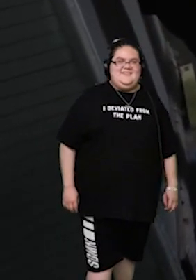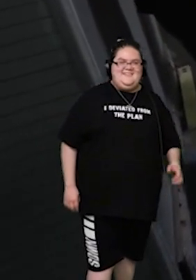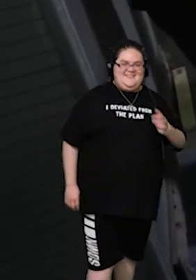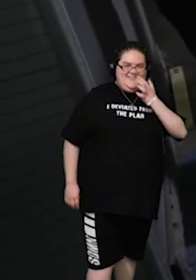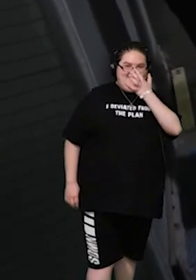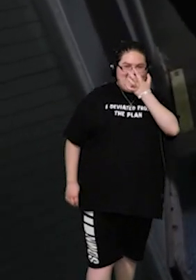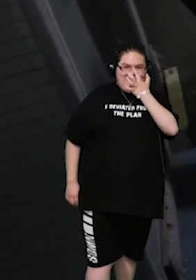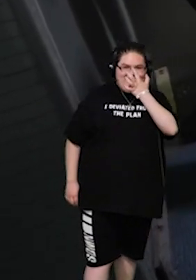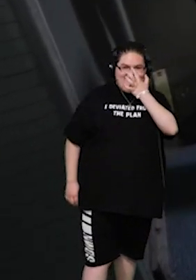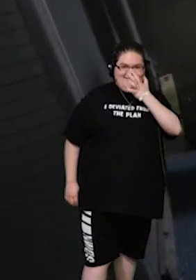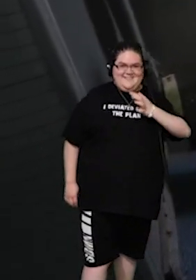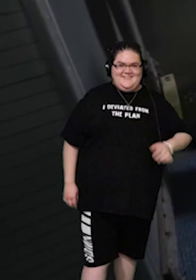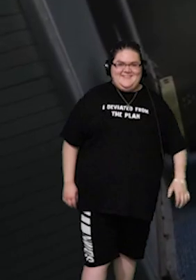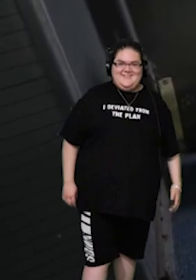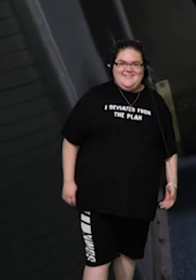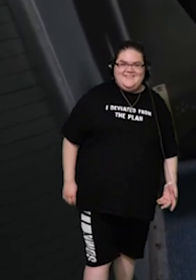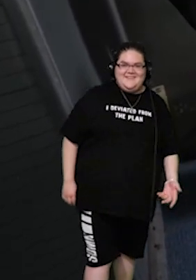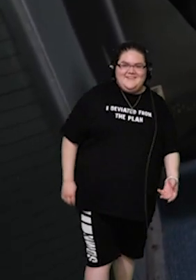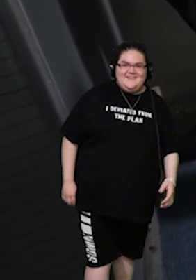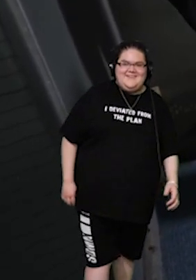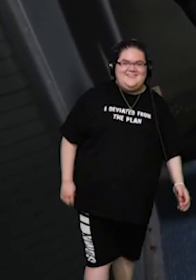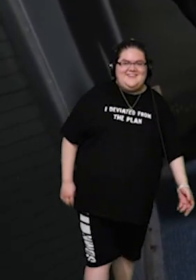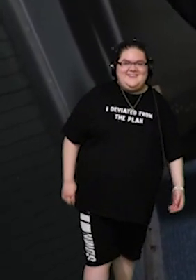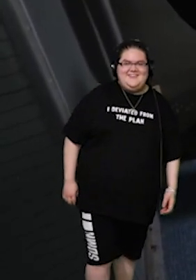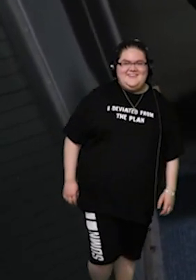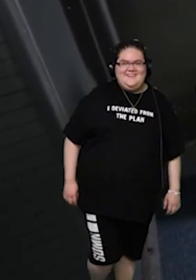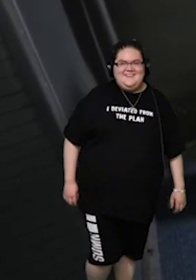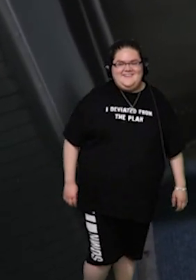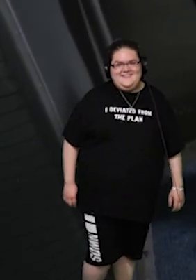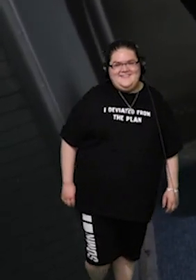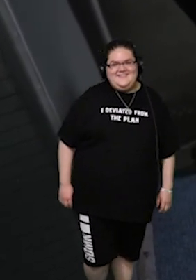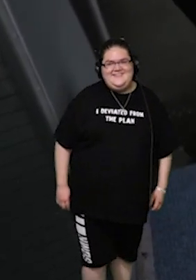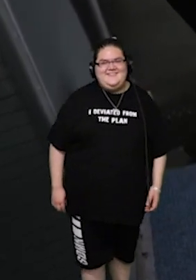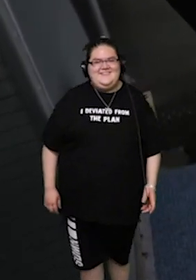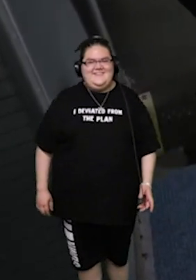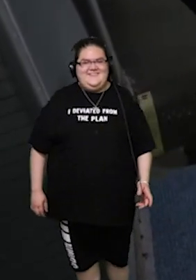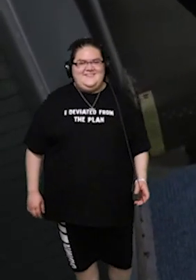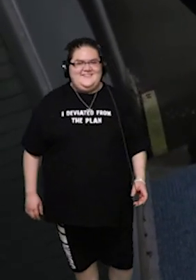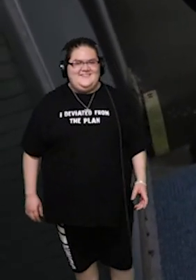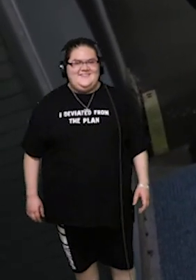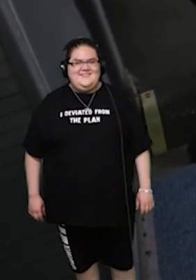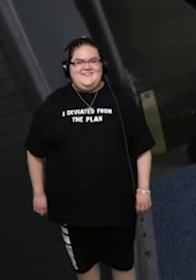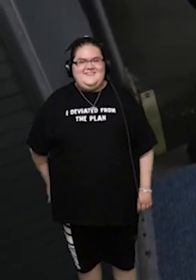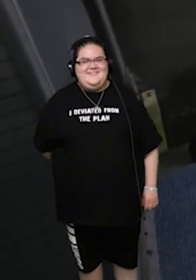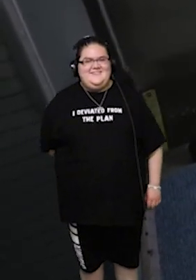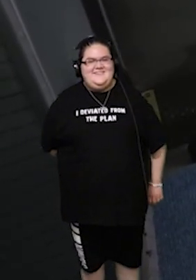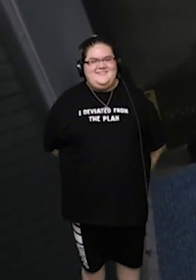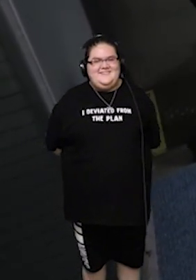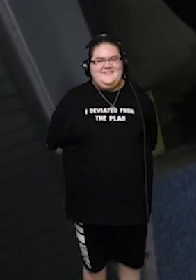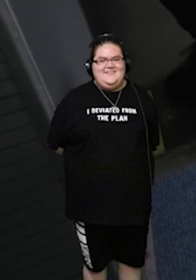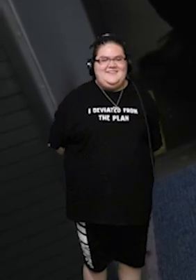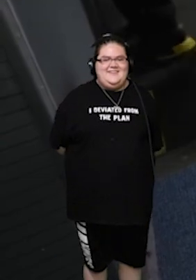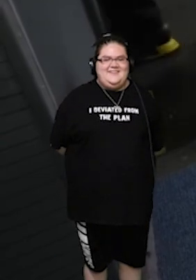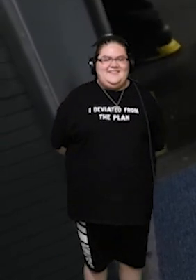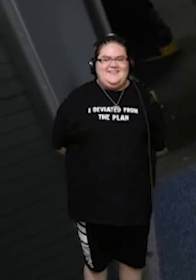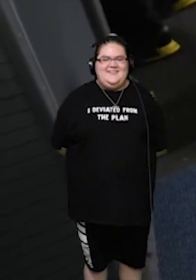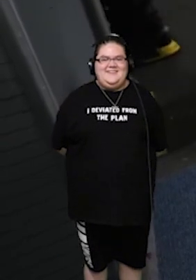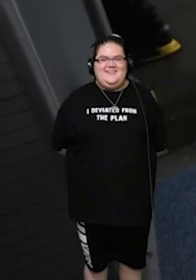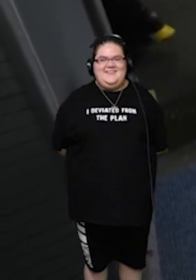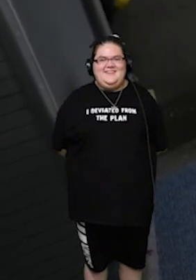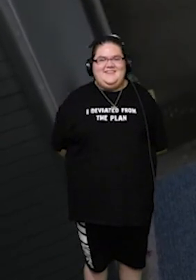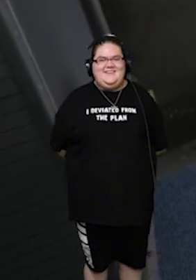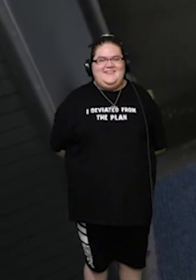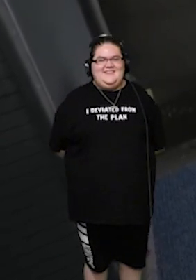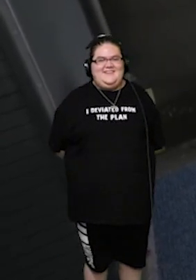Appreciate it. How much? No, we paid for premium economy, so we've got to pay for free. Premium. Your pussy